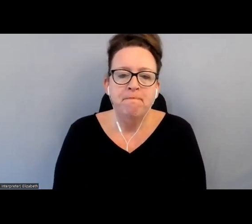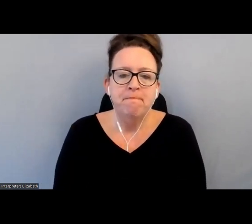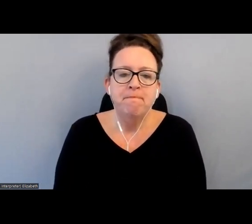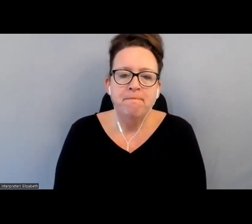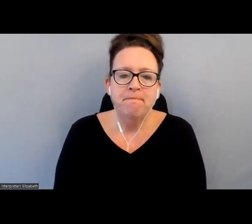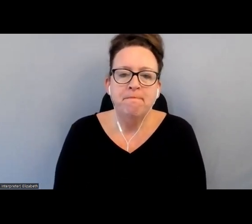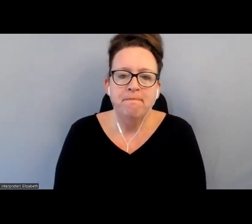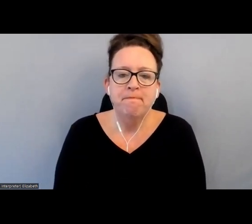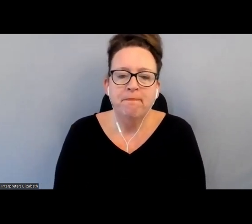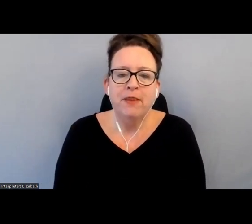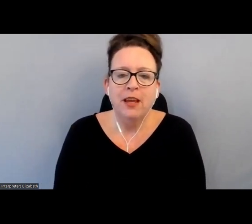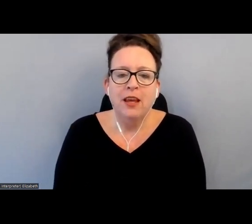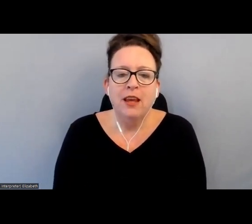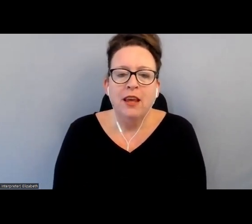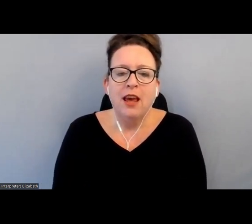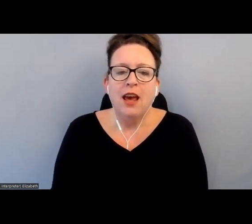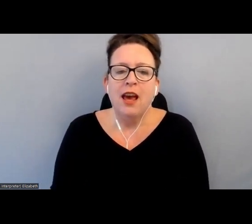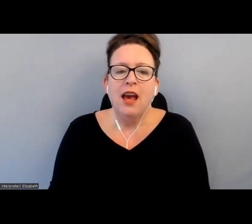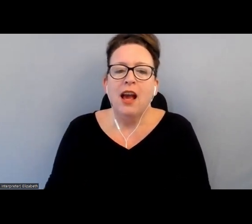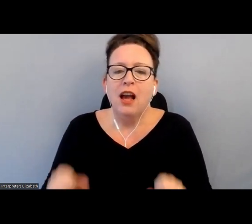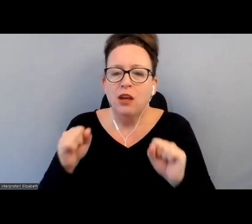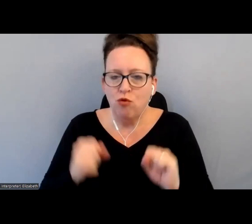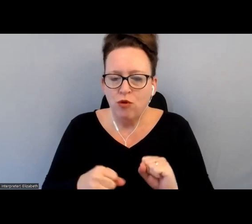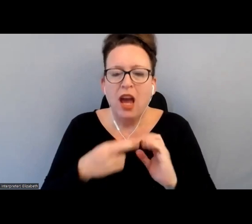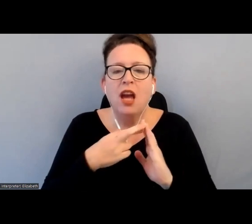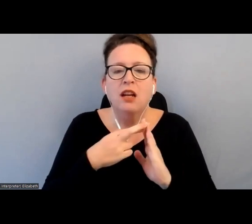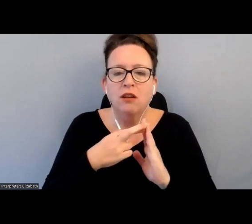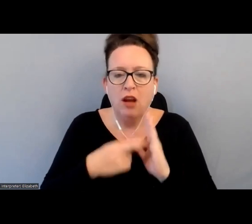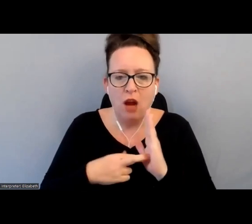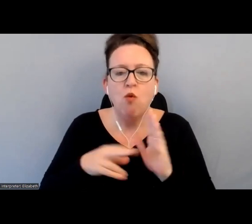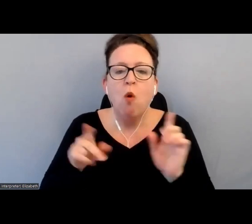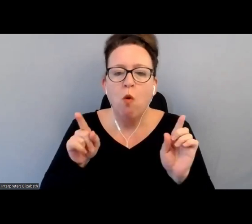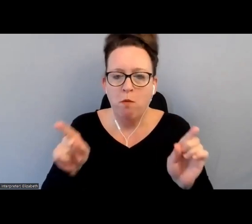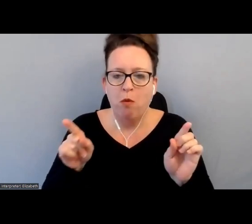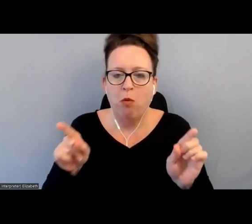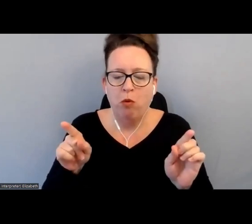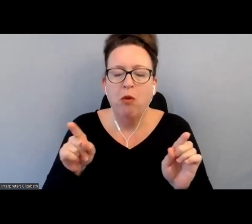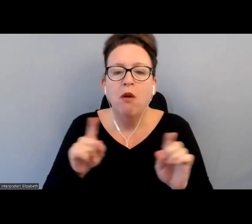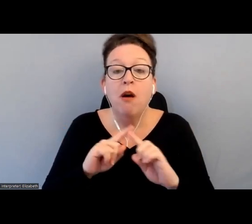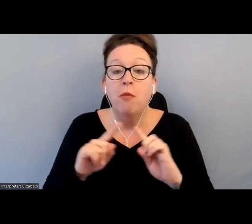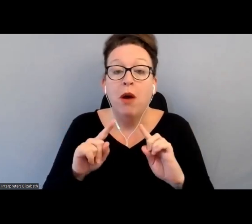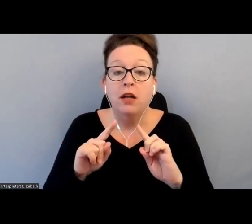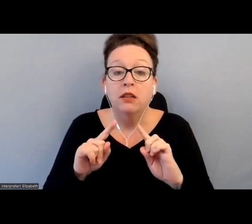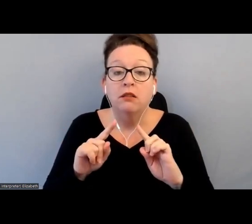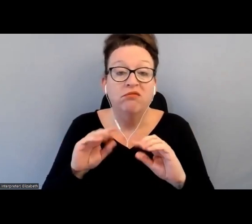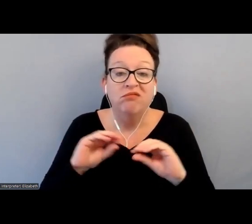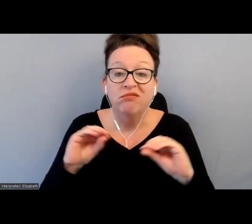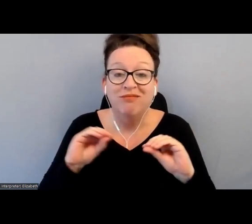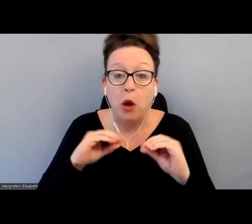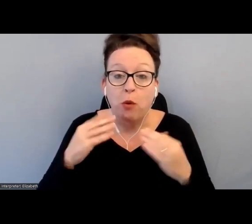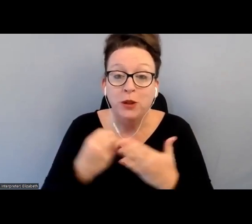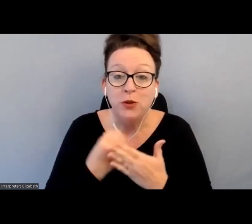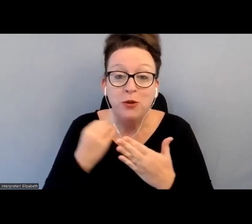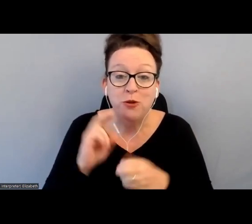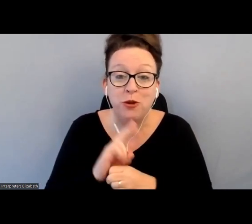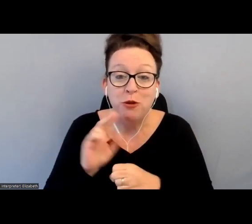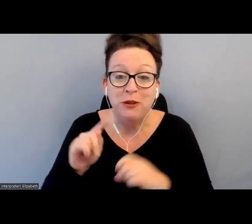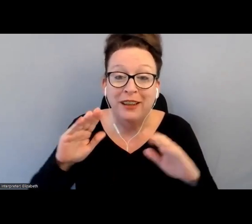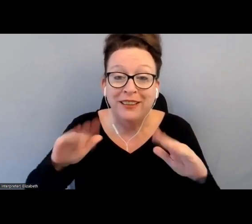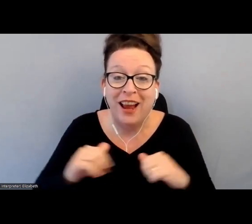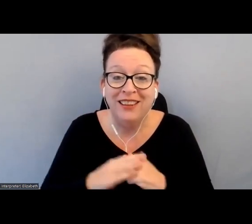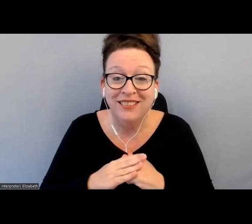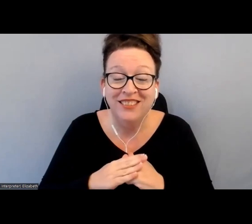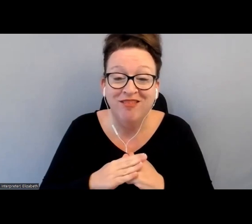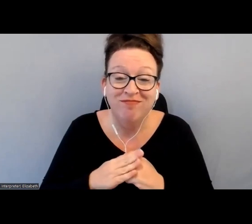There is a mechanism for them to be enrolled in both, but no one has used it yet, in full disclosure.